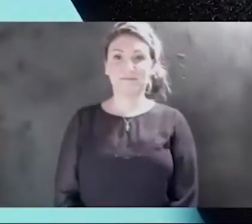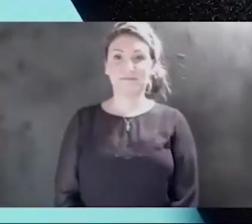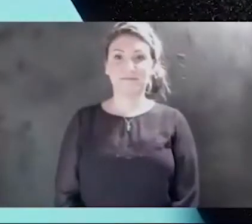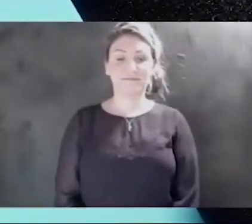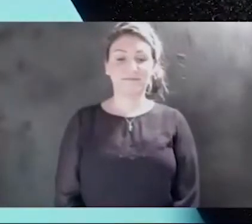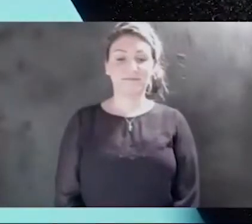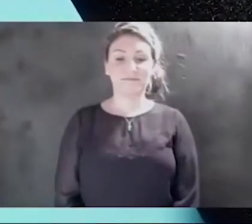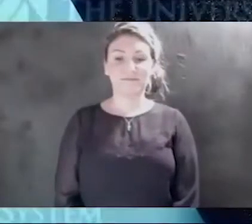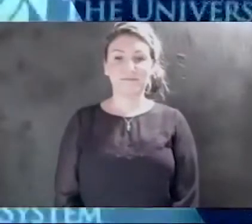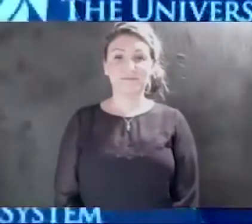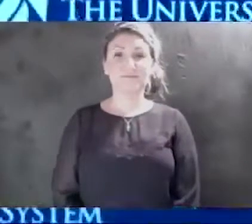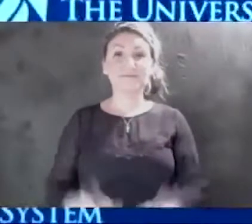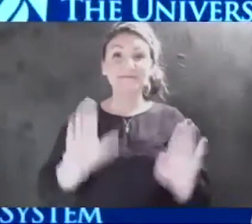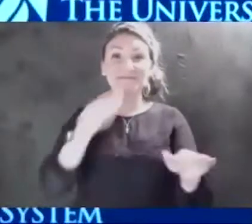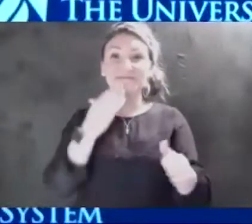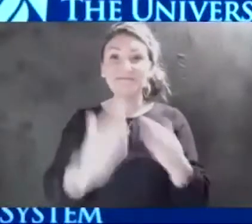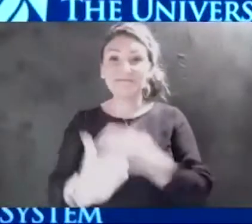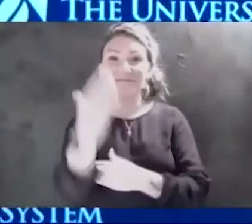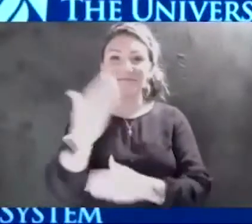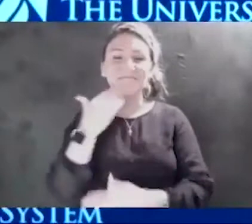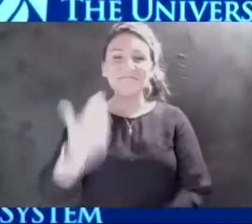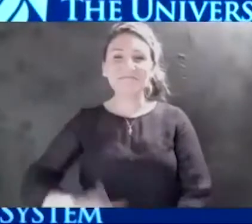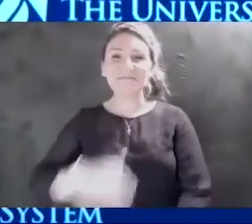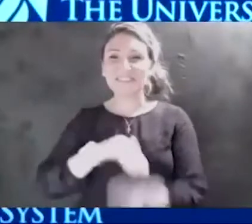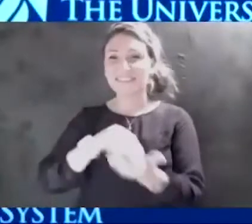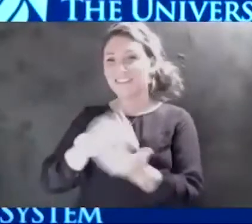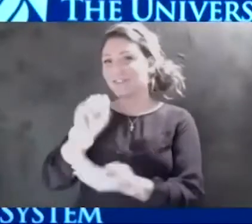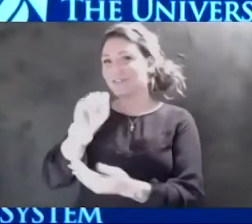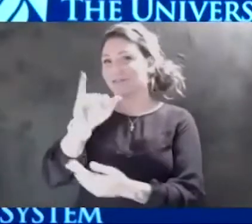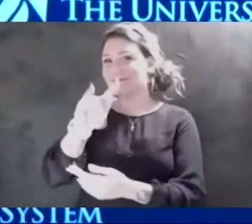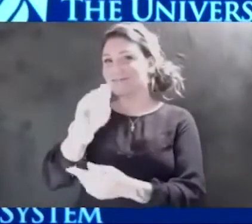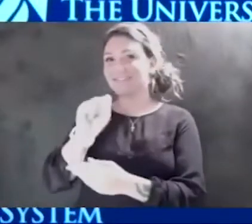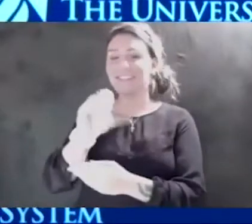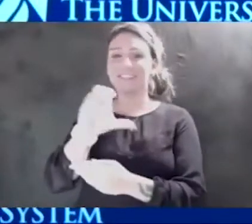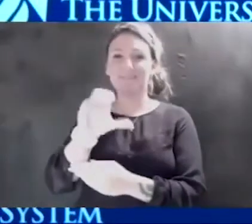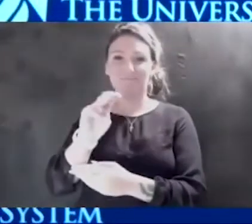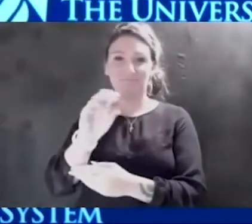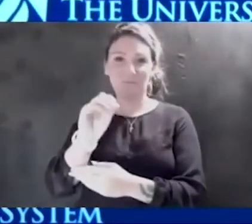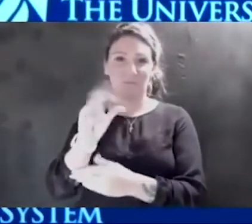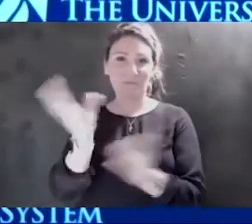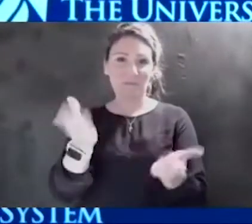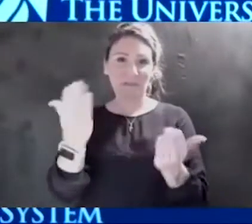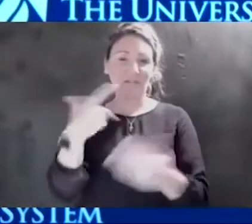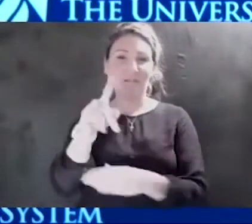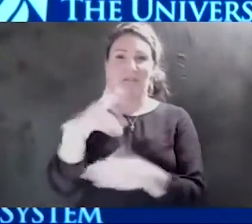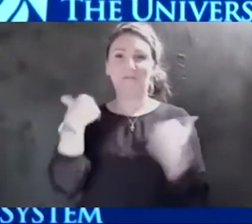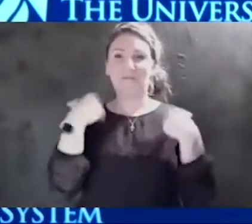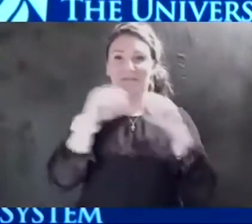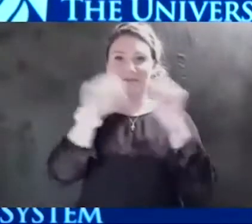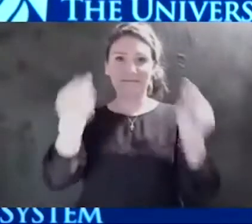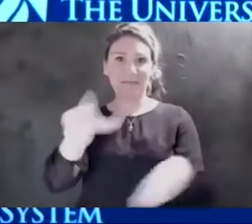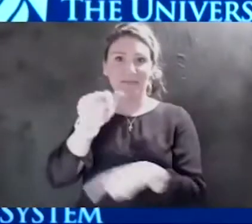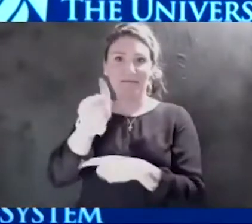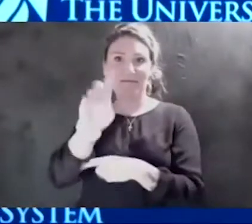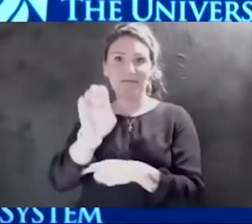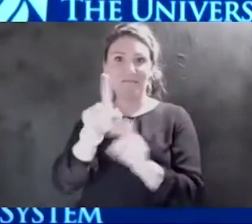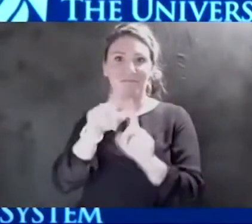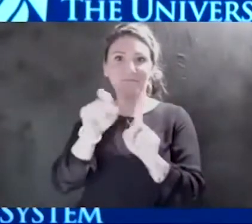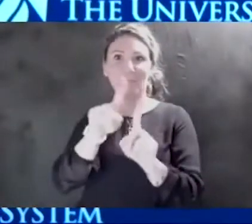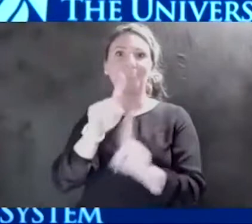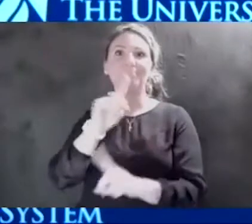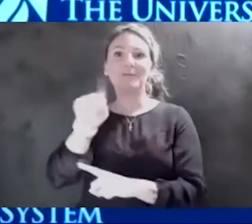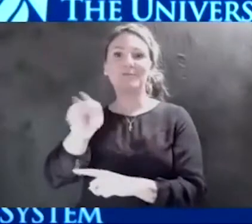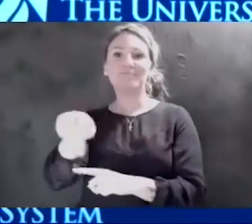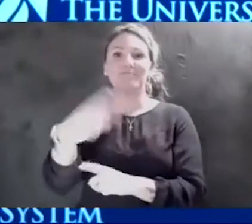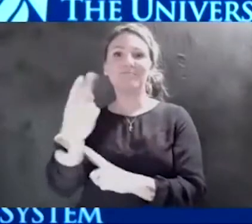Hey, good morning. I'm Dr. Steve Stites, Chief Medical Officer here at the University of Kansas Health System. We're broadcasting live from the Dall Simons Jr. Family Broadcast Studio